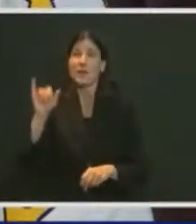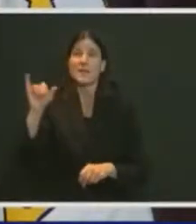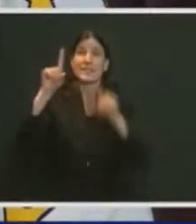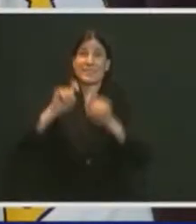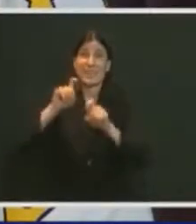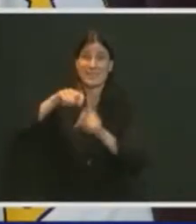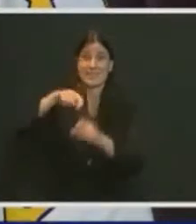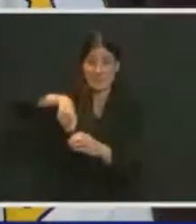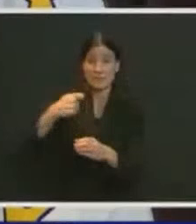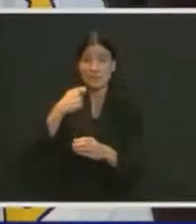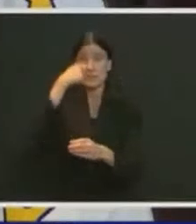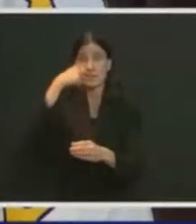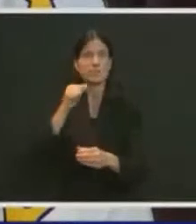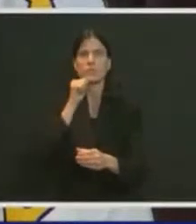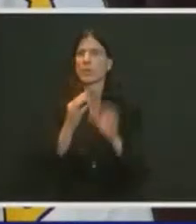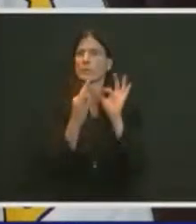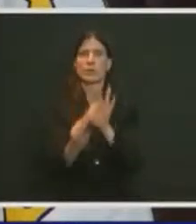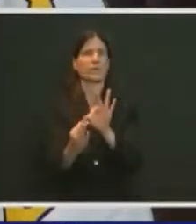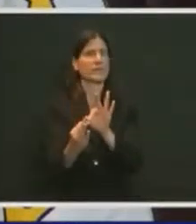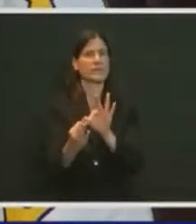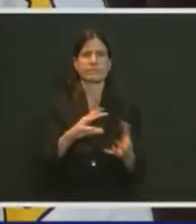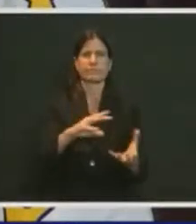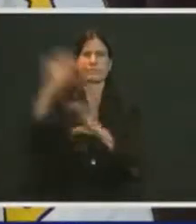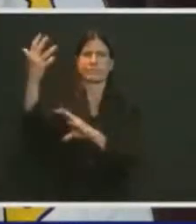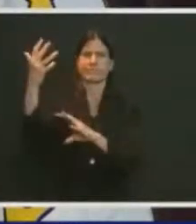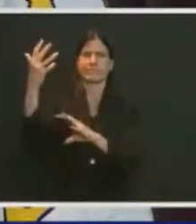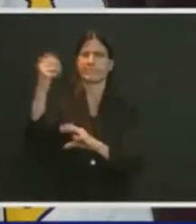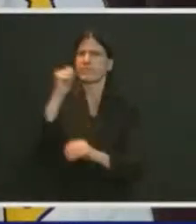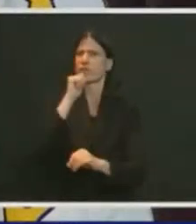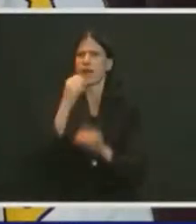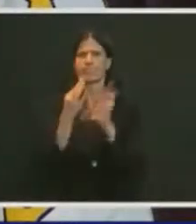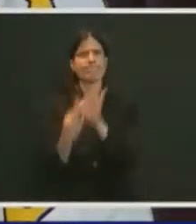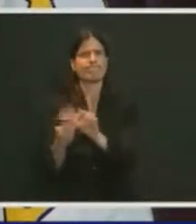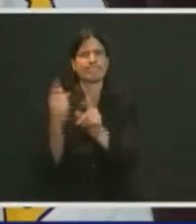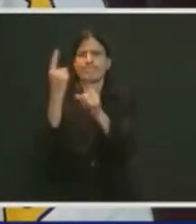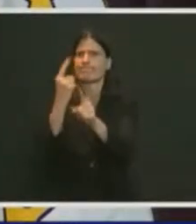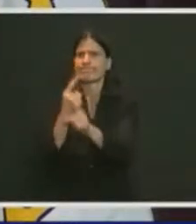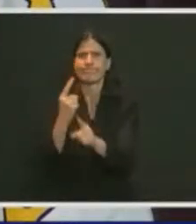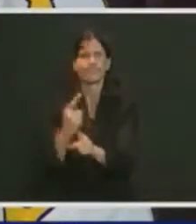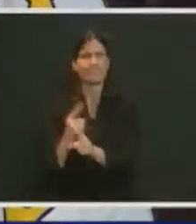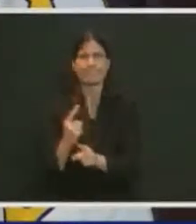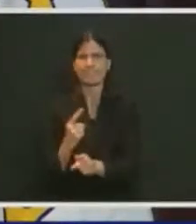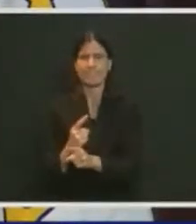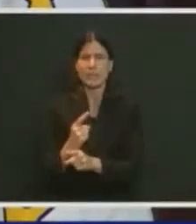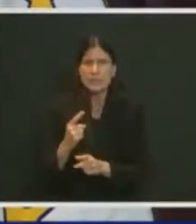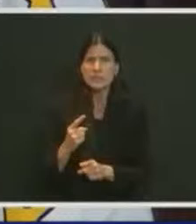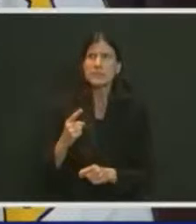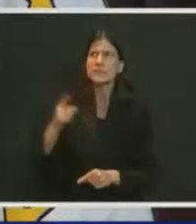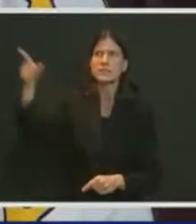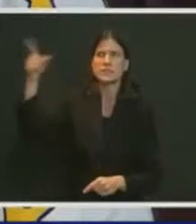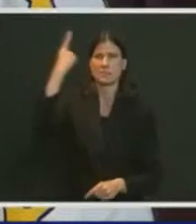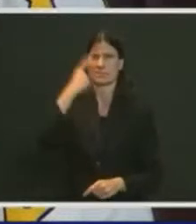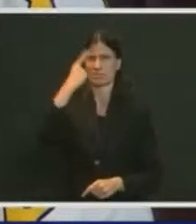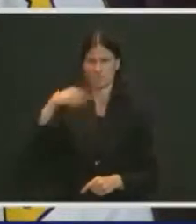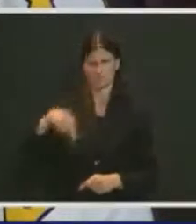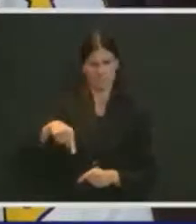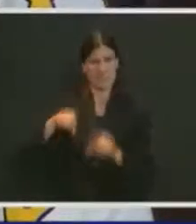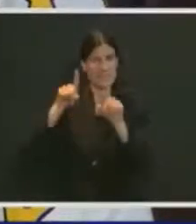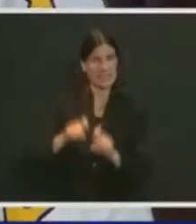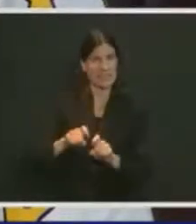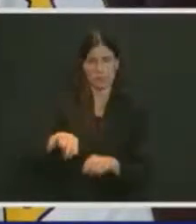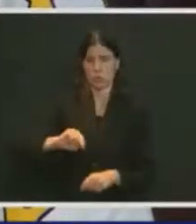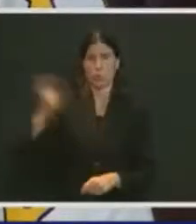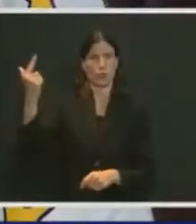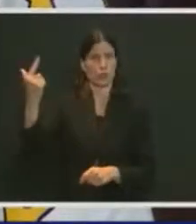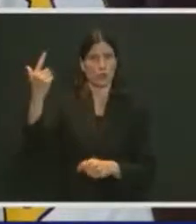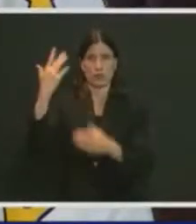COVID-19. They are looking specifically at accuracy issues and are investigating whether they could be due to the